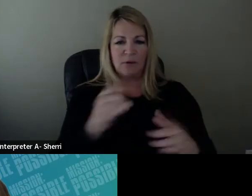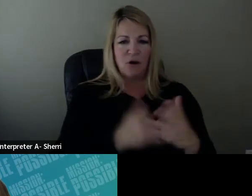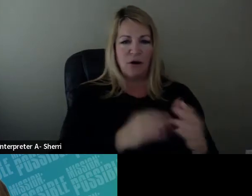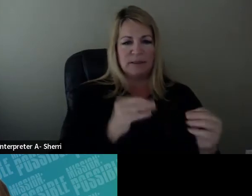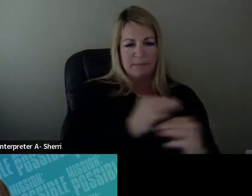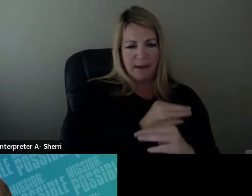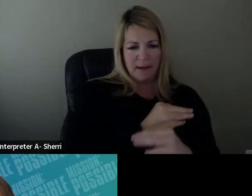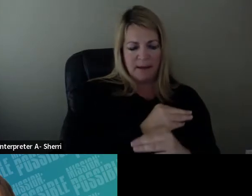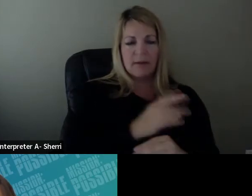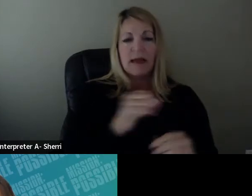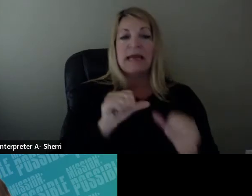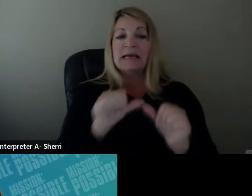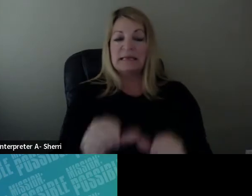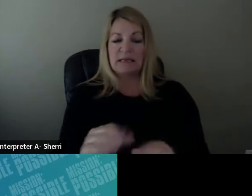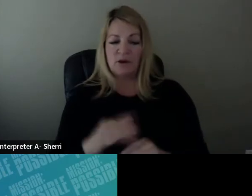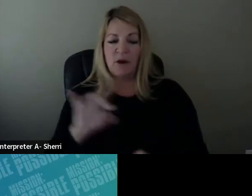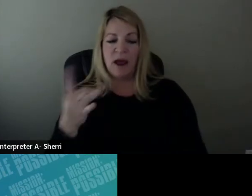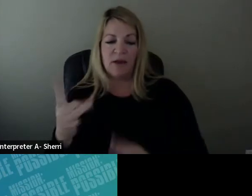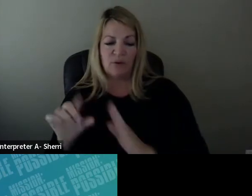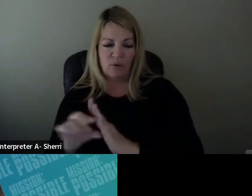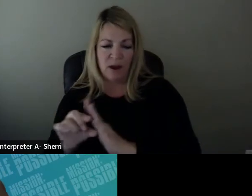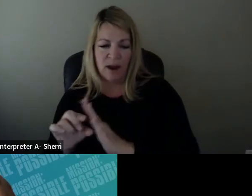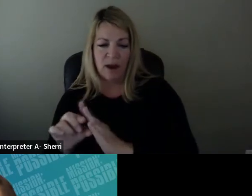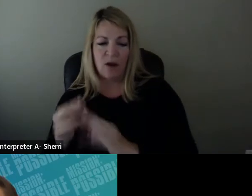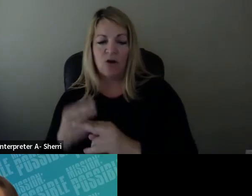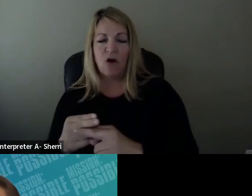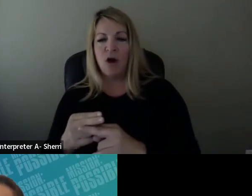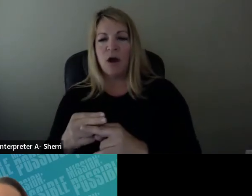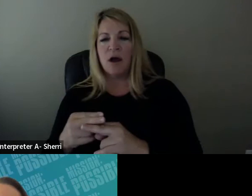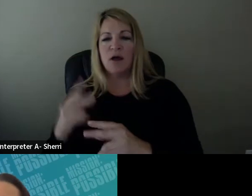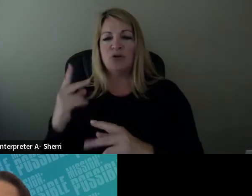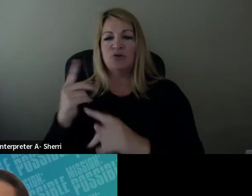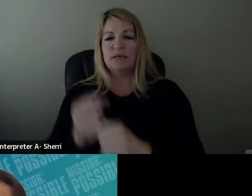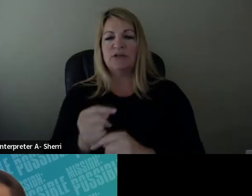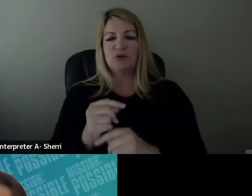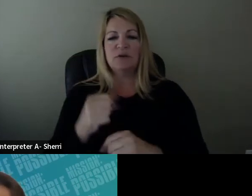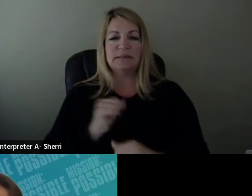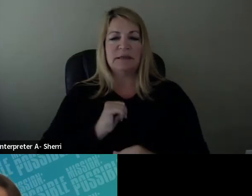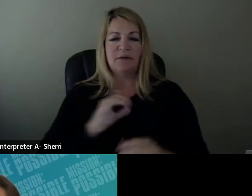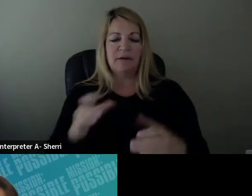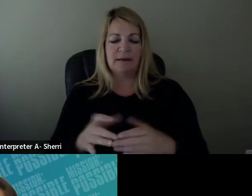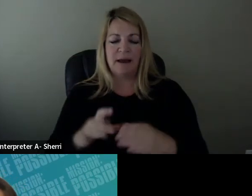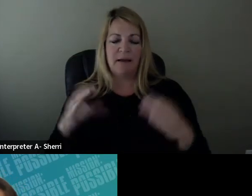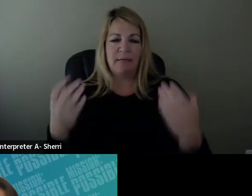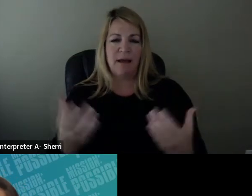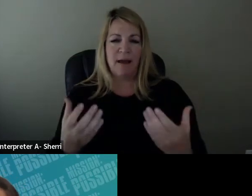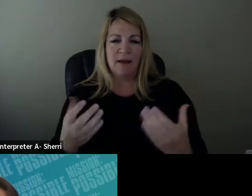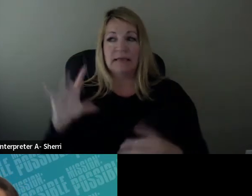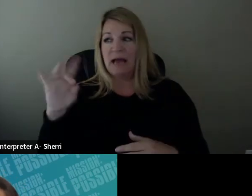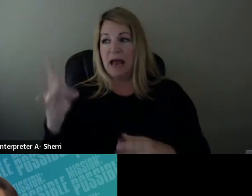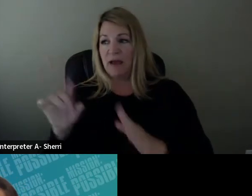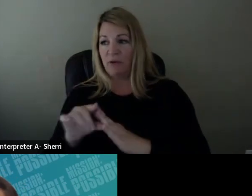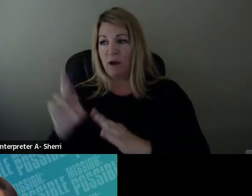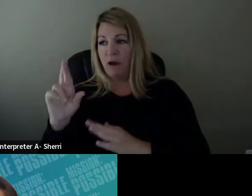our 8th grade traditional, what we call traditional self-contained class in our 8th grade RSP